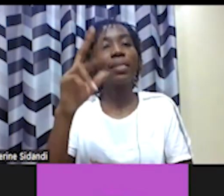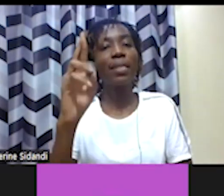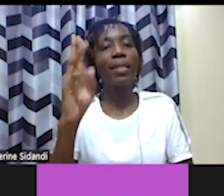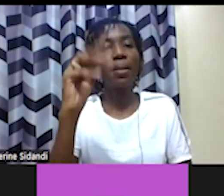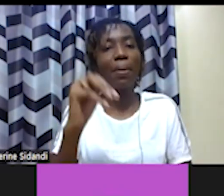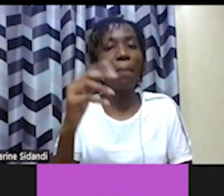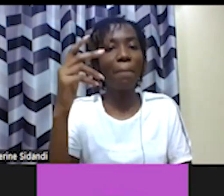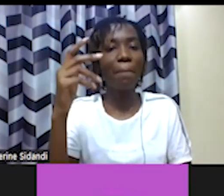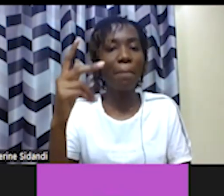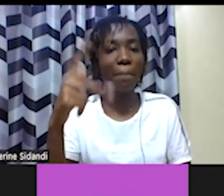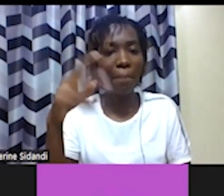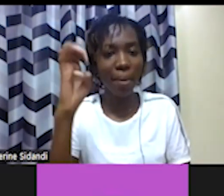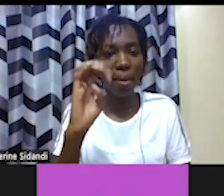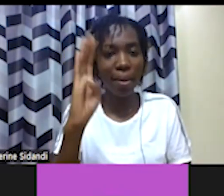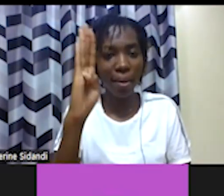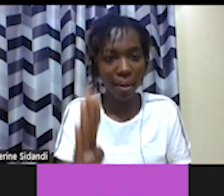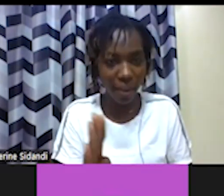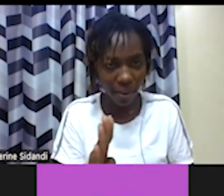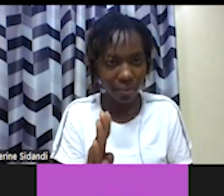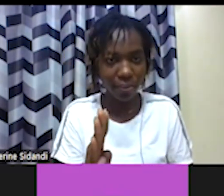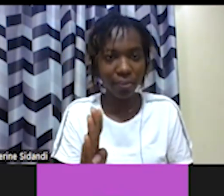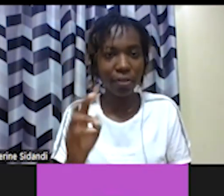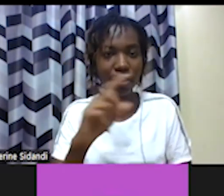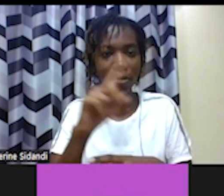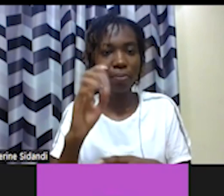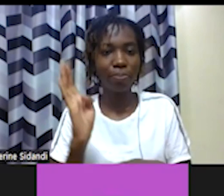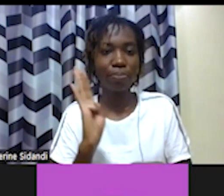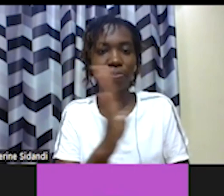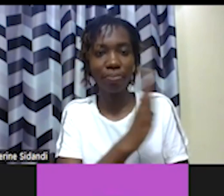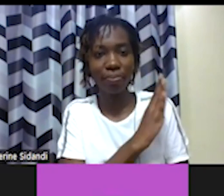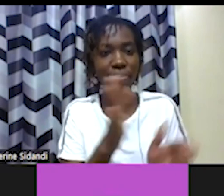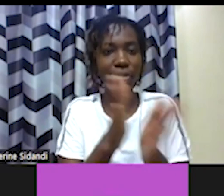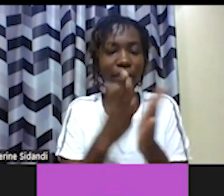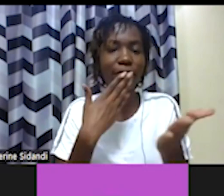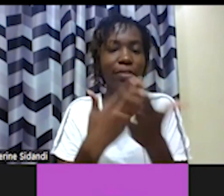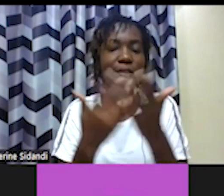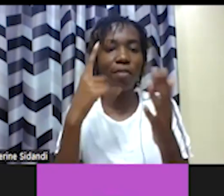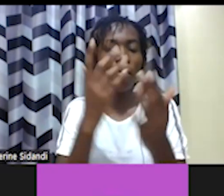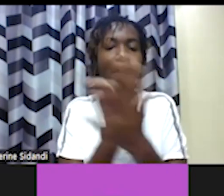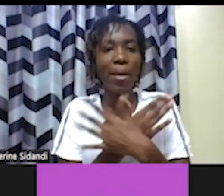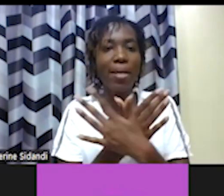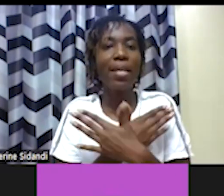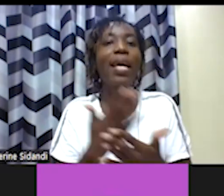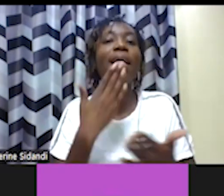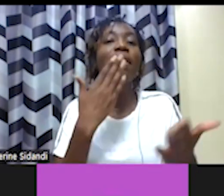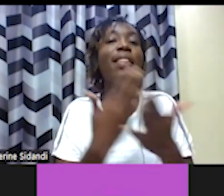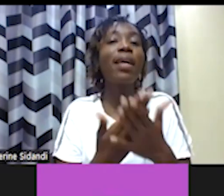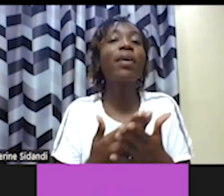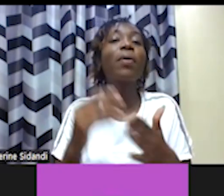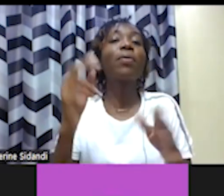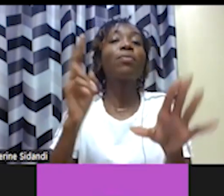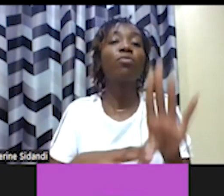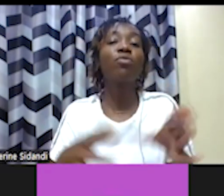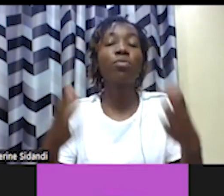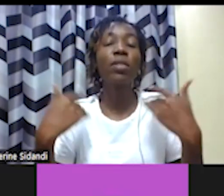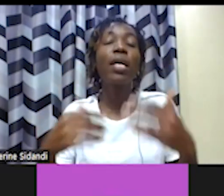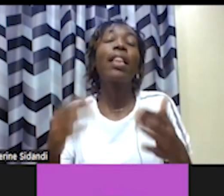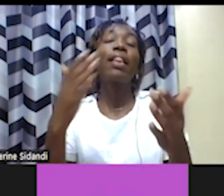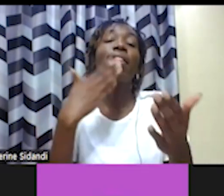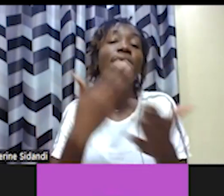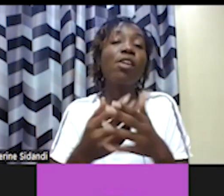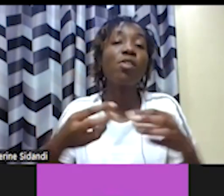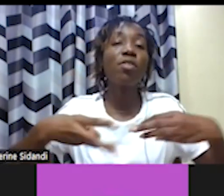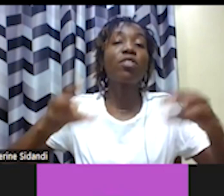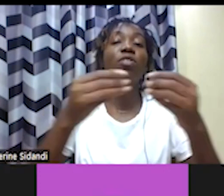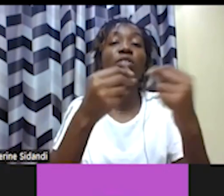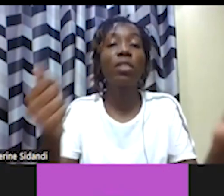is the Human Resource Management Professional Examination Board. Thank you for your partnership. Thank you, Balcon Housing. Thank you, Pathway Solutions. Thank